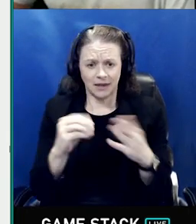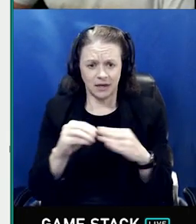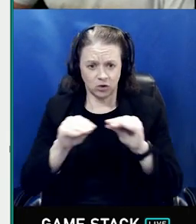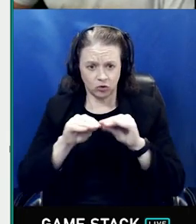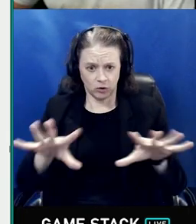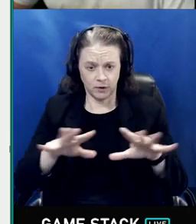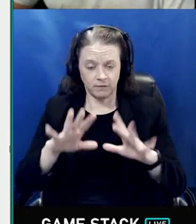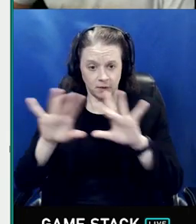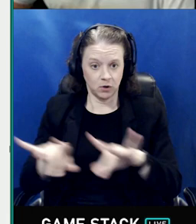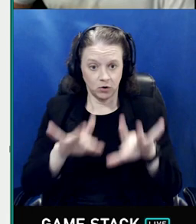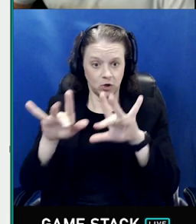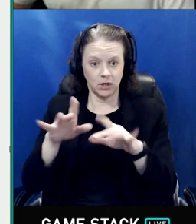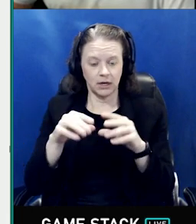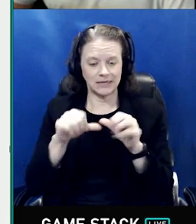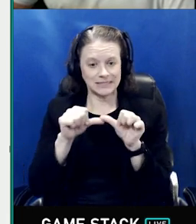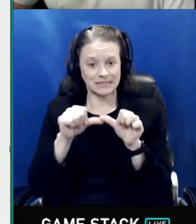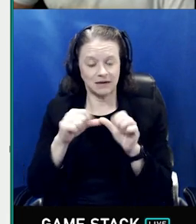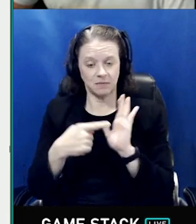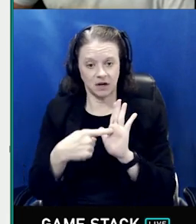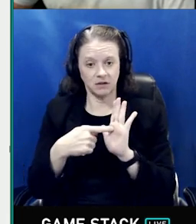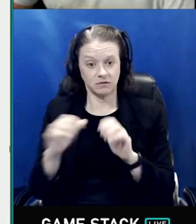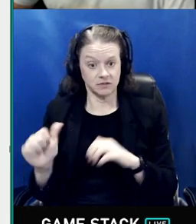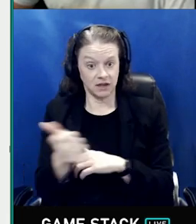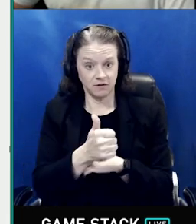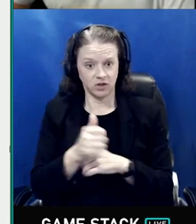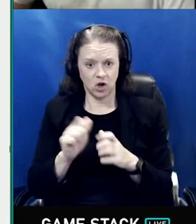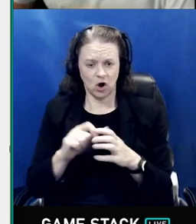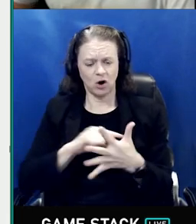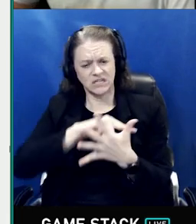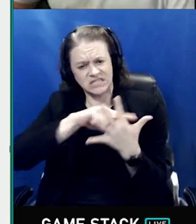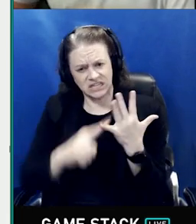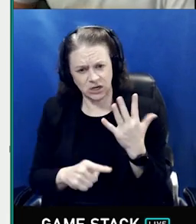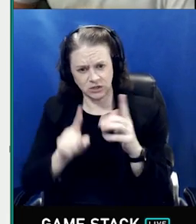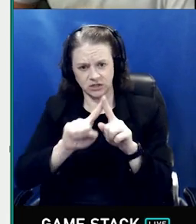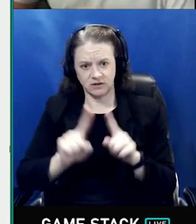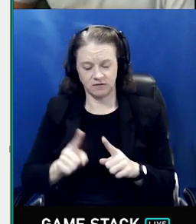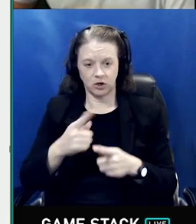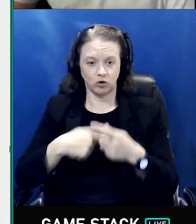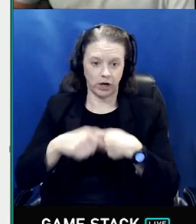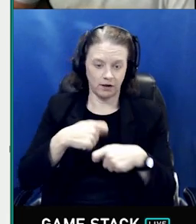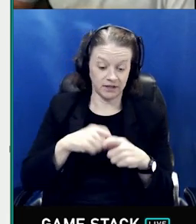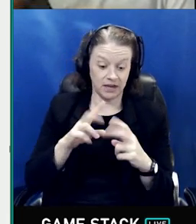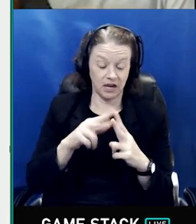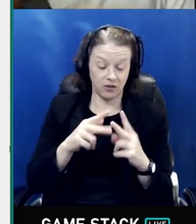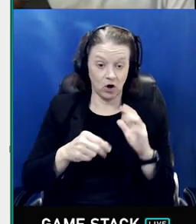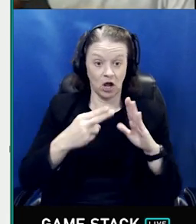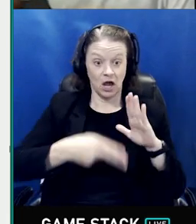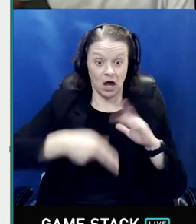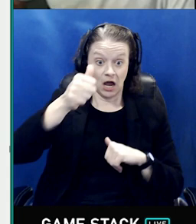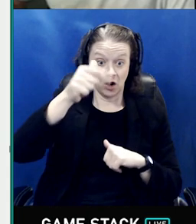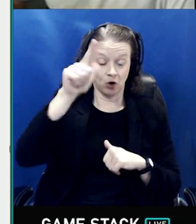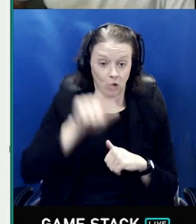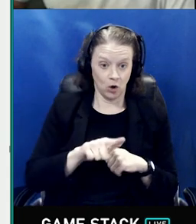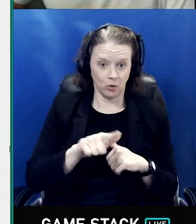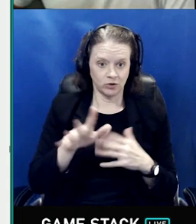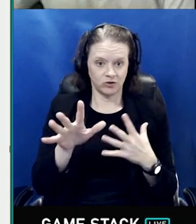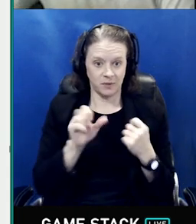models themselves are a series of trade-offs with either higher or lower latency or higher or lower throughput.